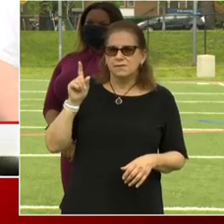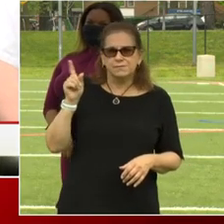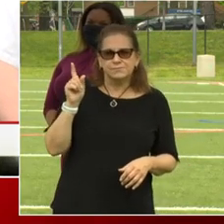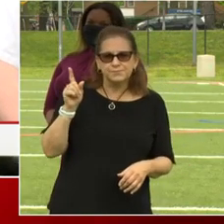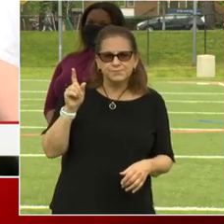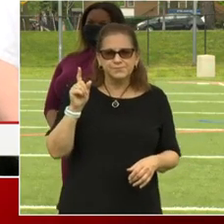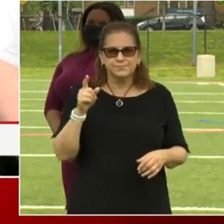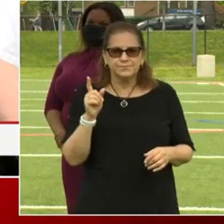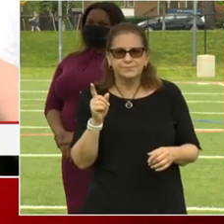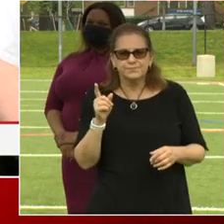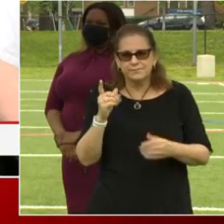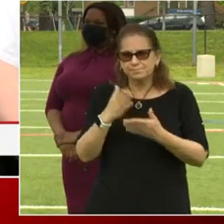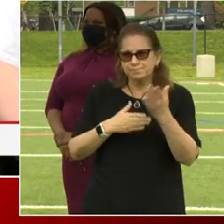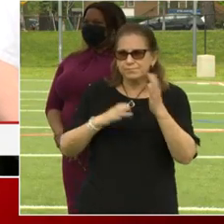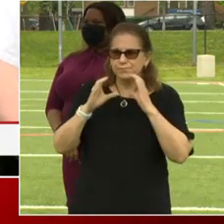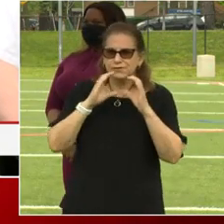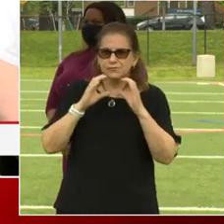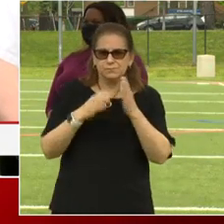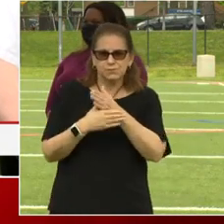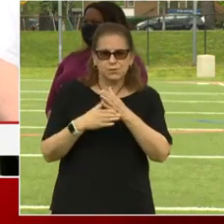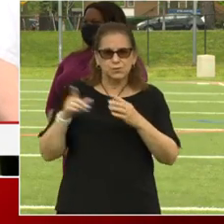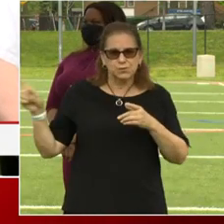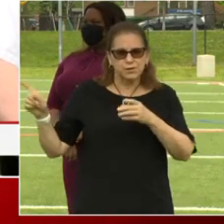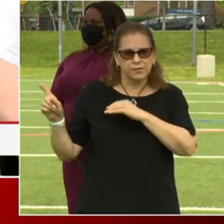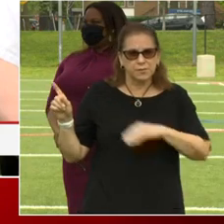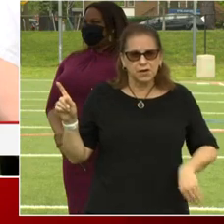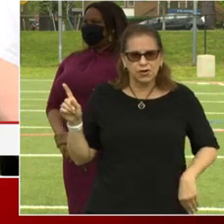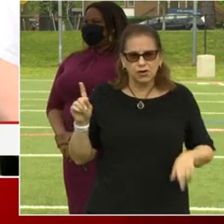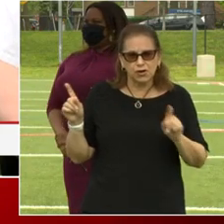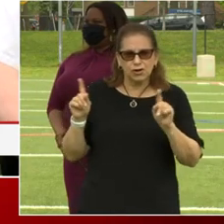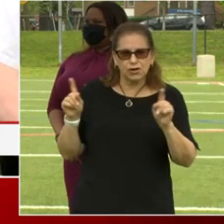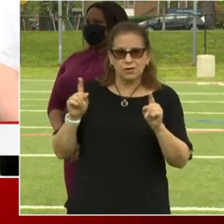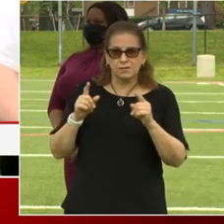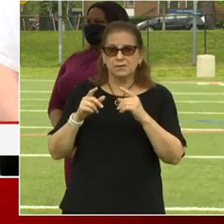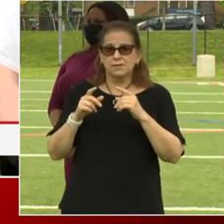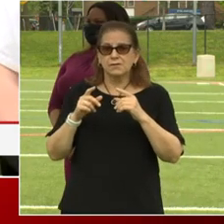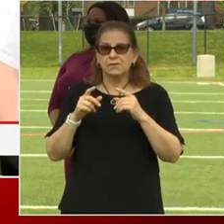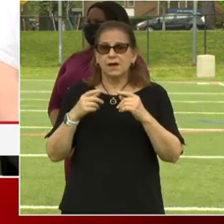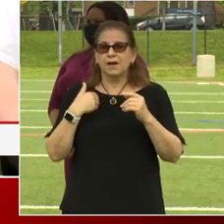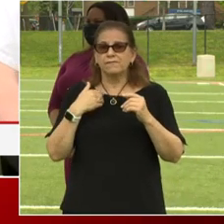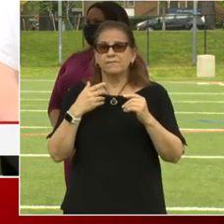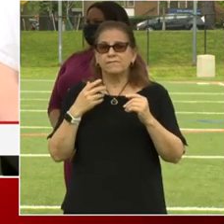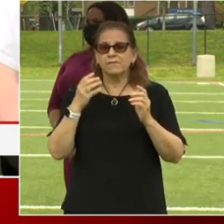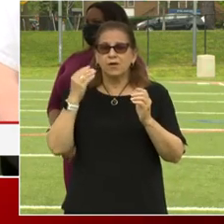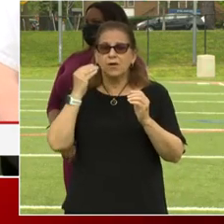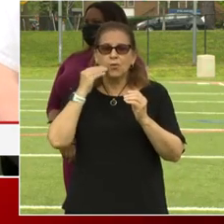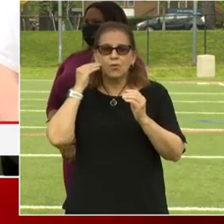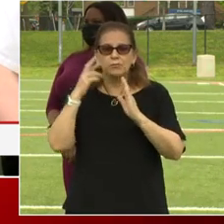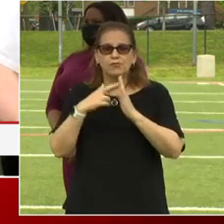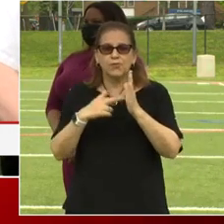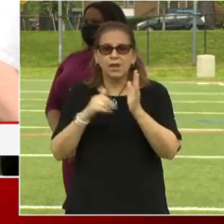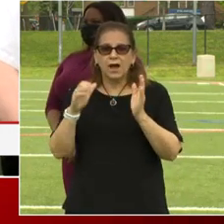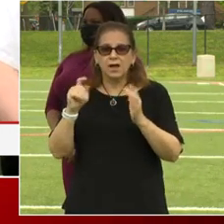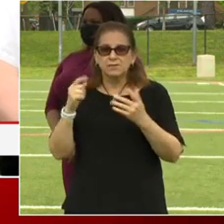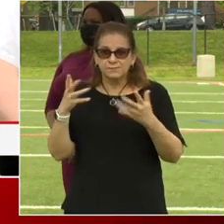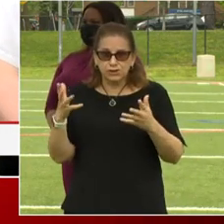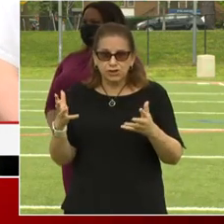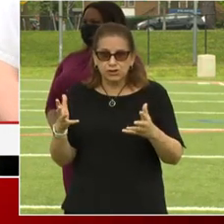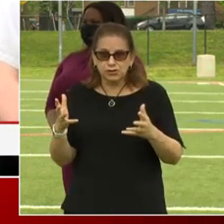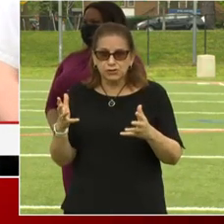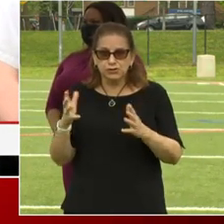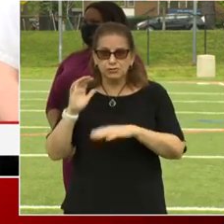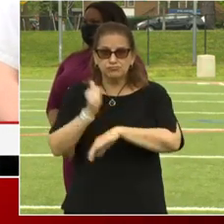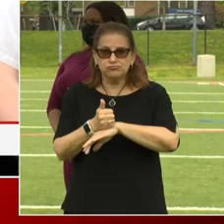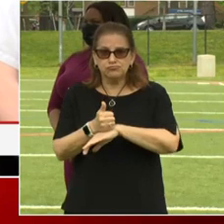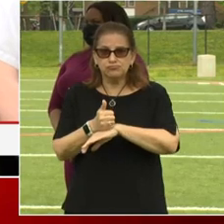communication between the two of you that as contemplated in the Home Rule Act? I mean, you do have authority, as I understand it under the law,